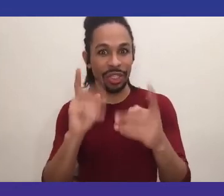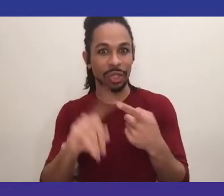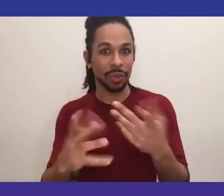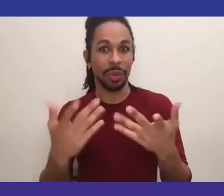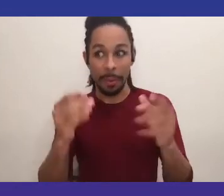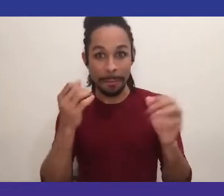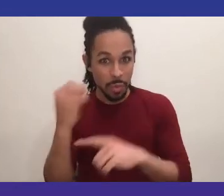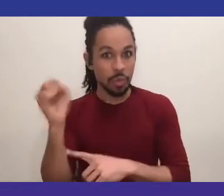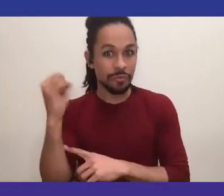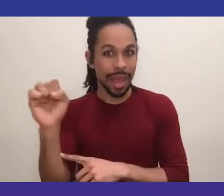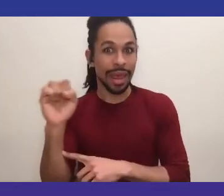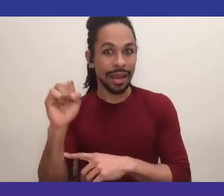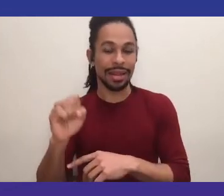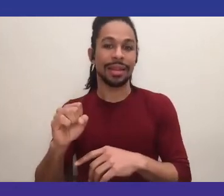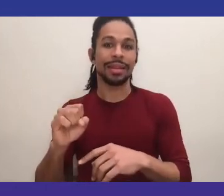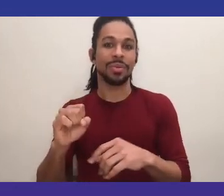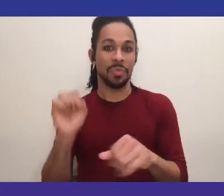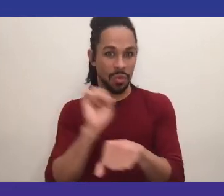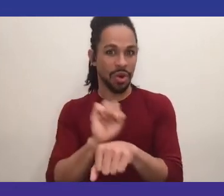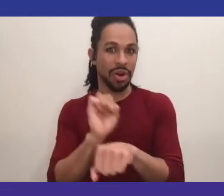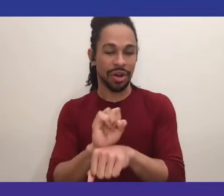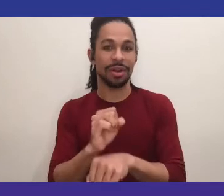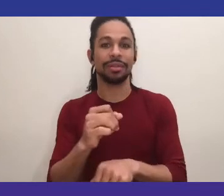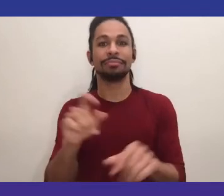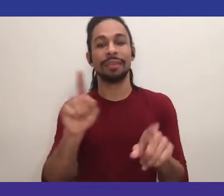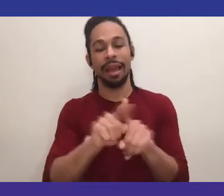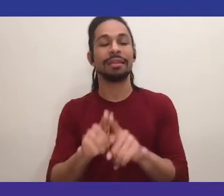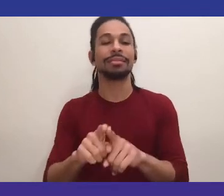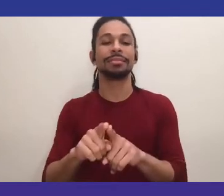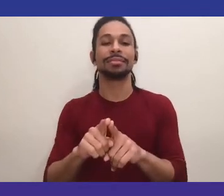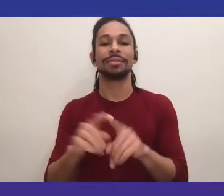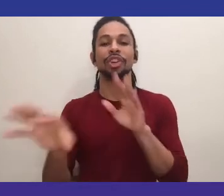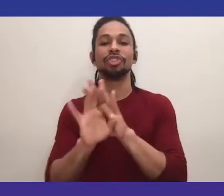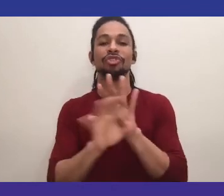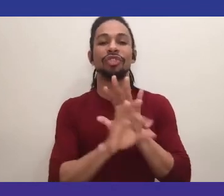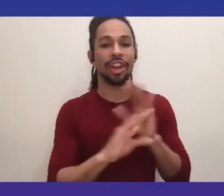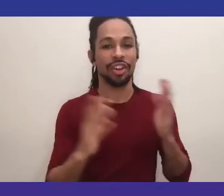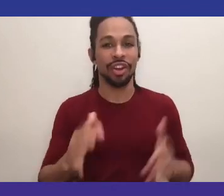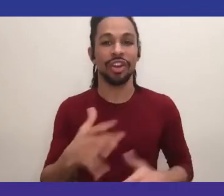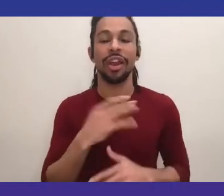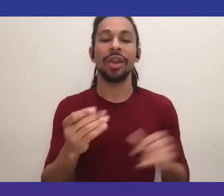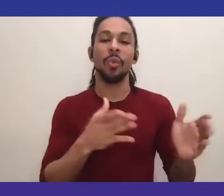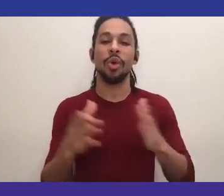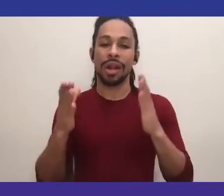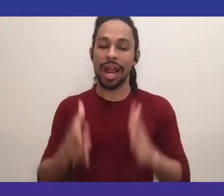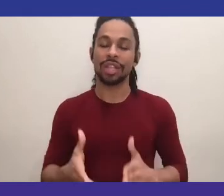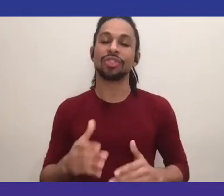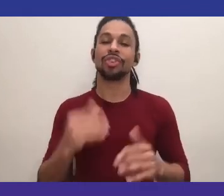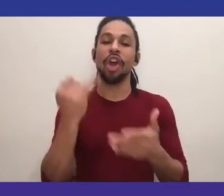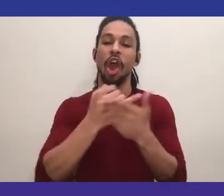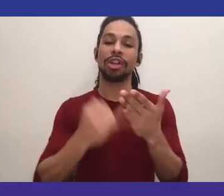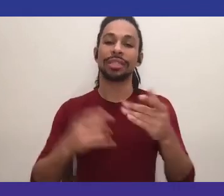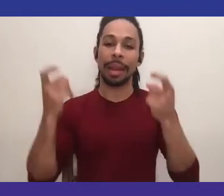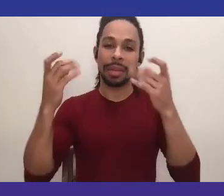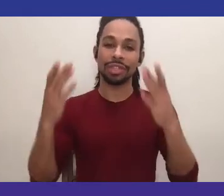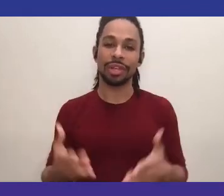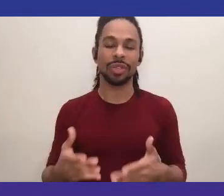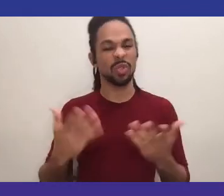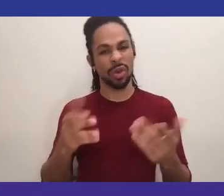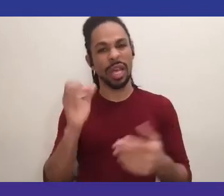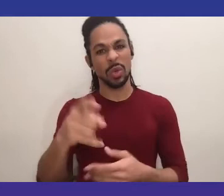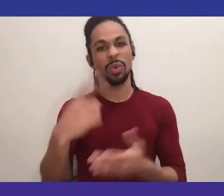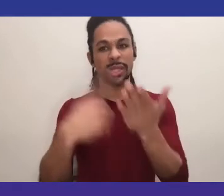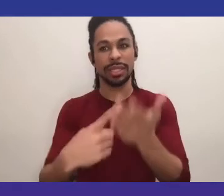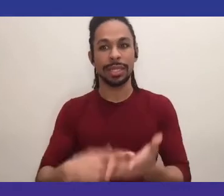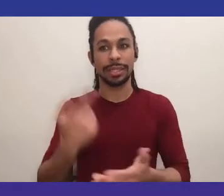work as a curator and as an organizer, arts administrator. Can you talk a bit about how these issues